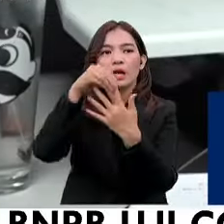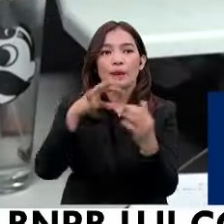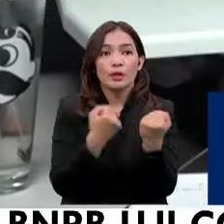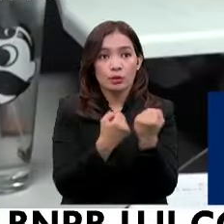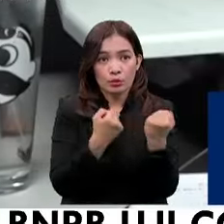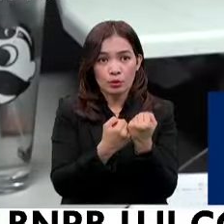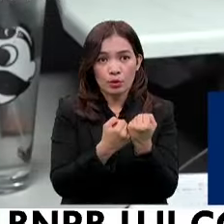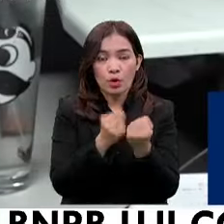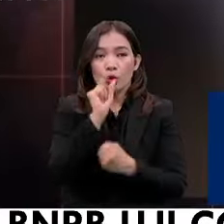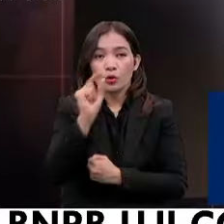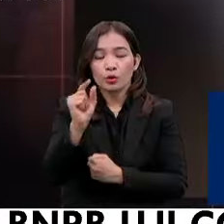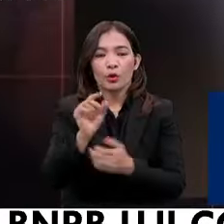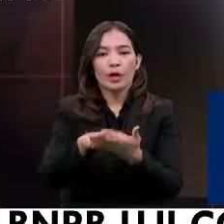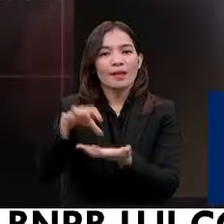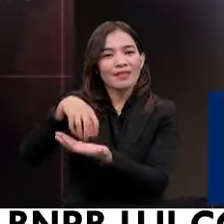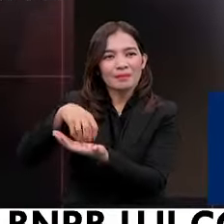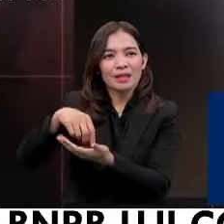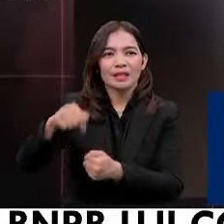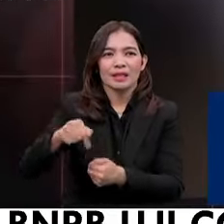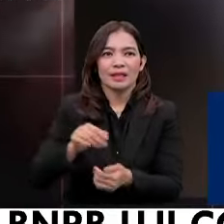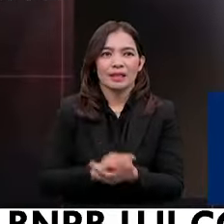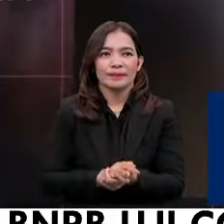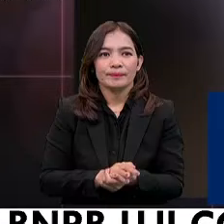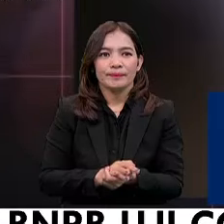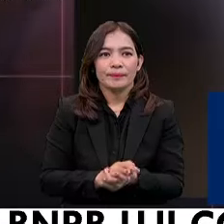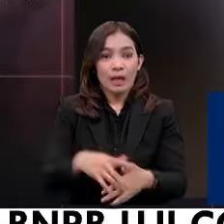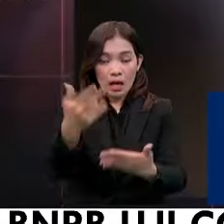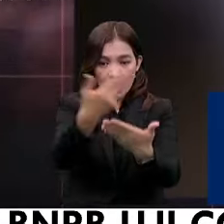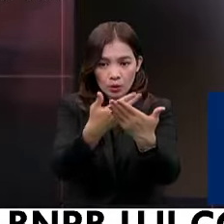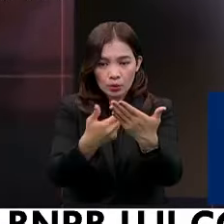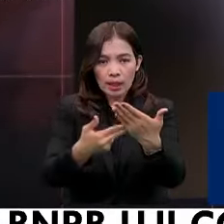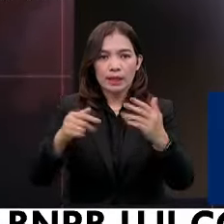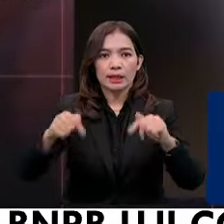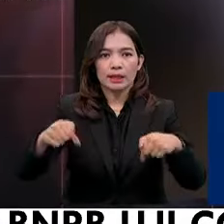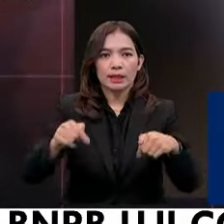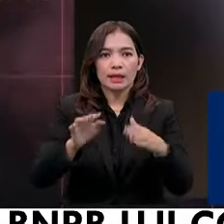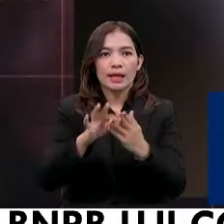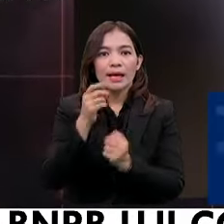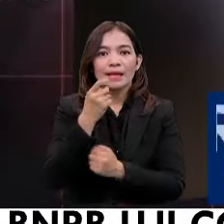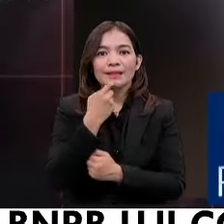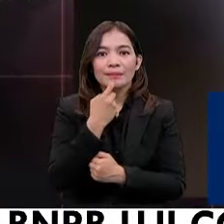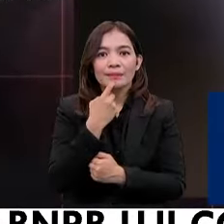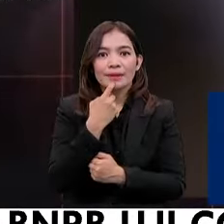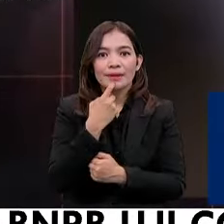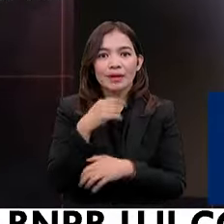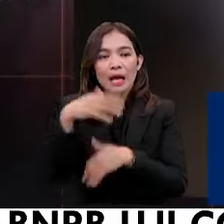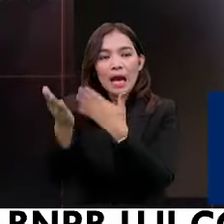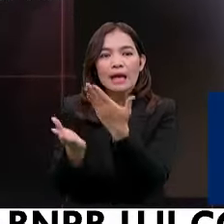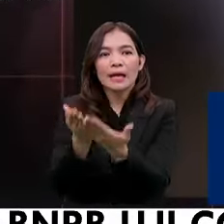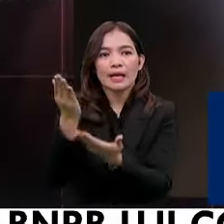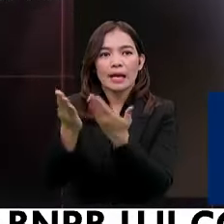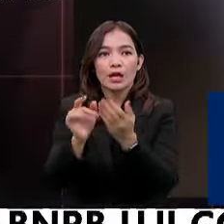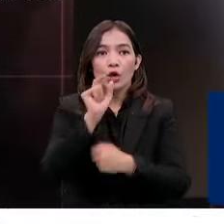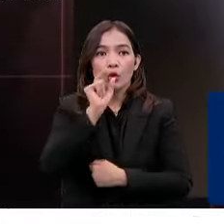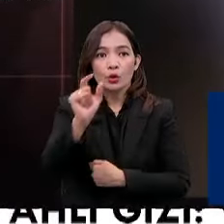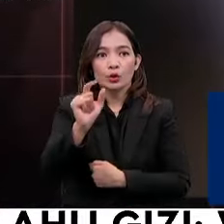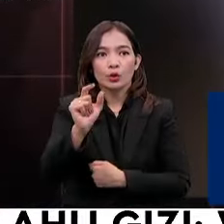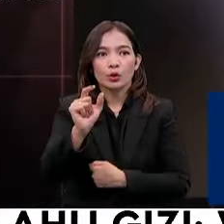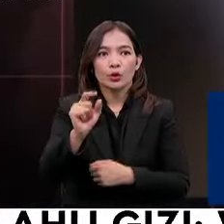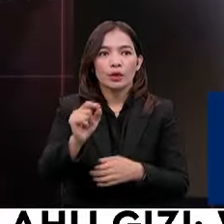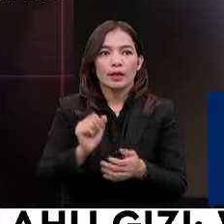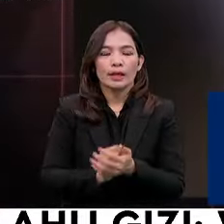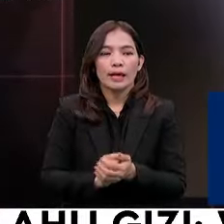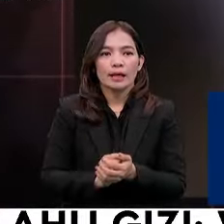at all those things holistically. They will do a variety of tasks with Federal Realty, and I think that variety of